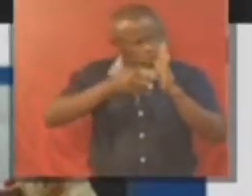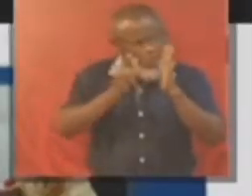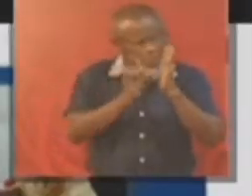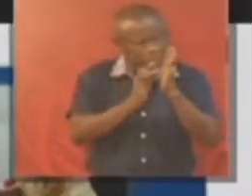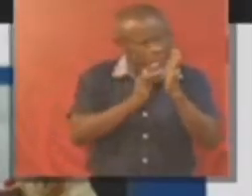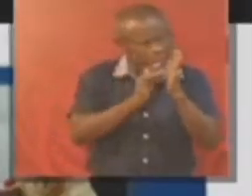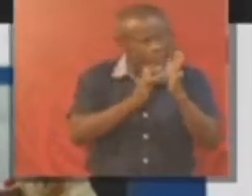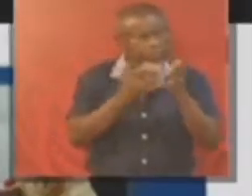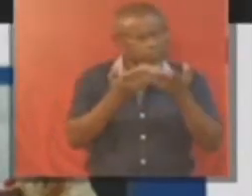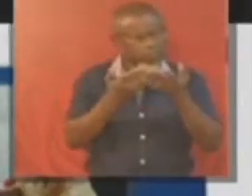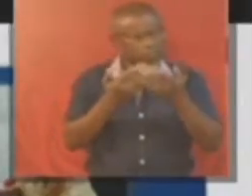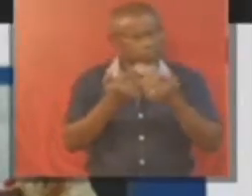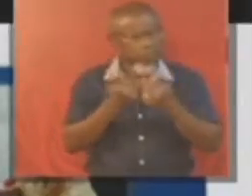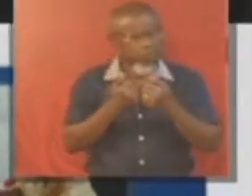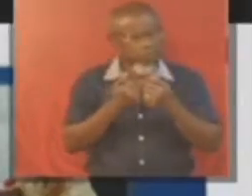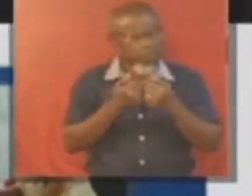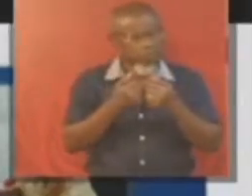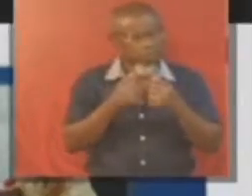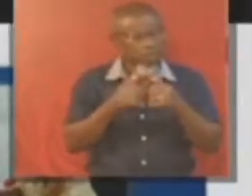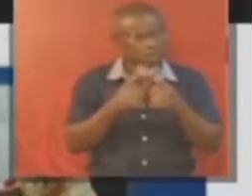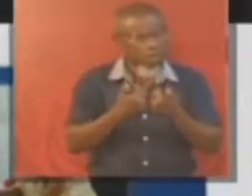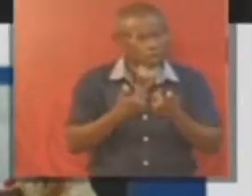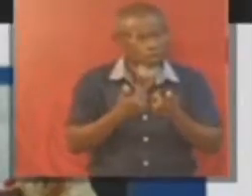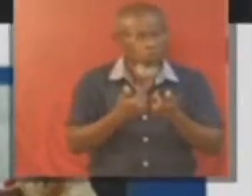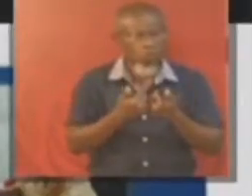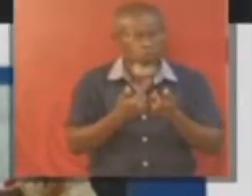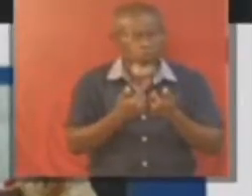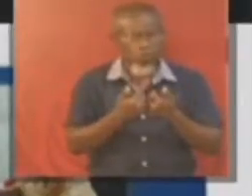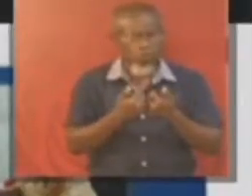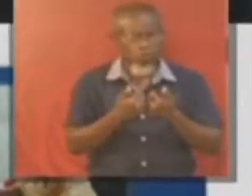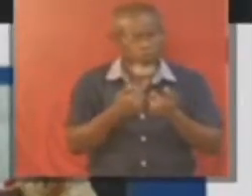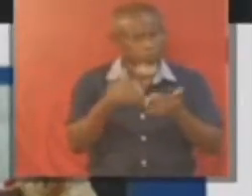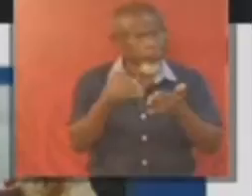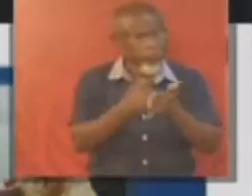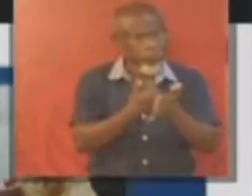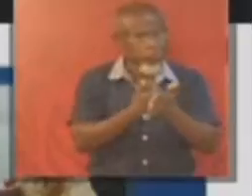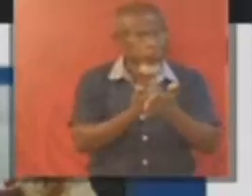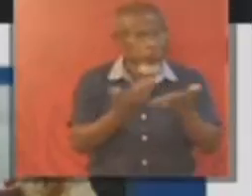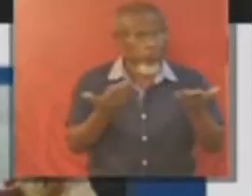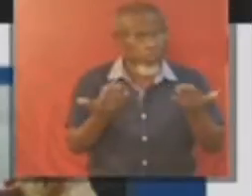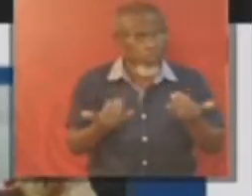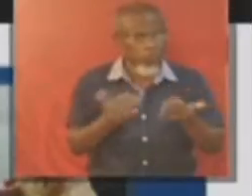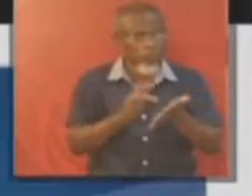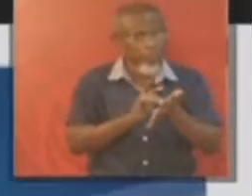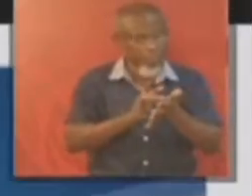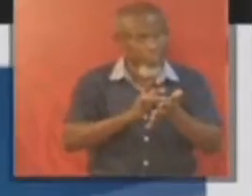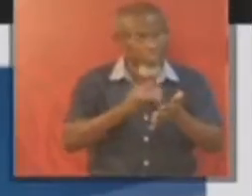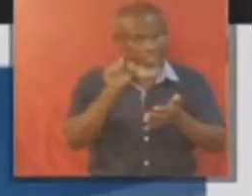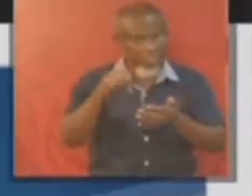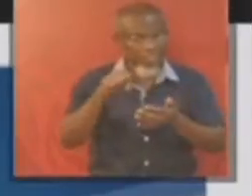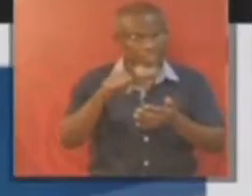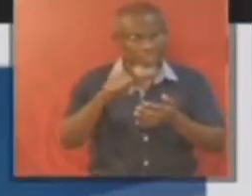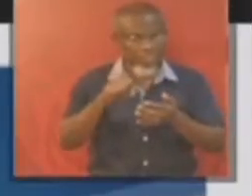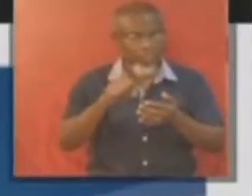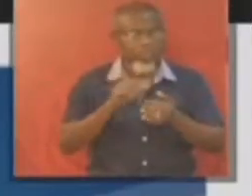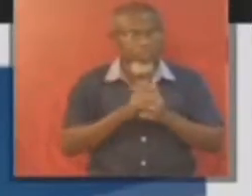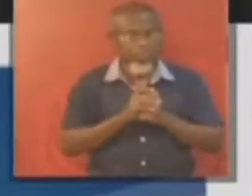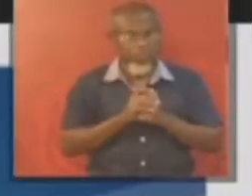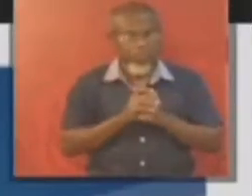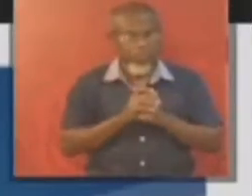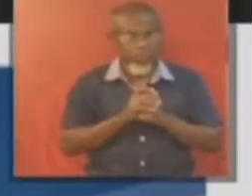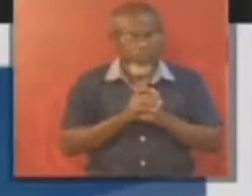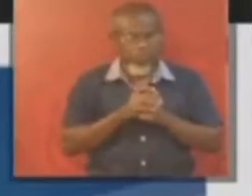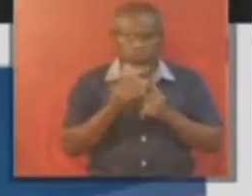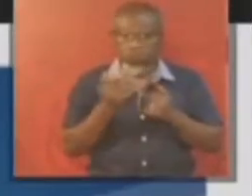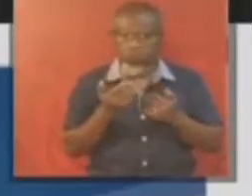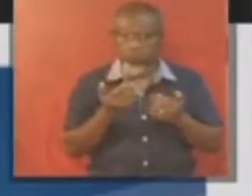telemedicine is a relatively new concept in the field of medicine. First slide, second slide.